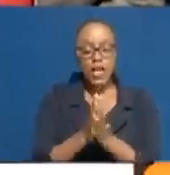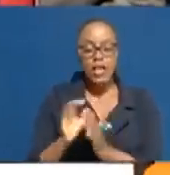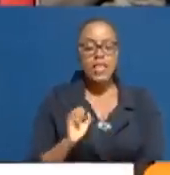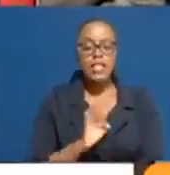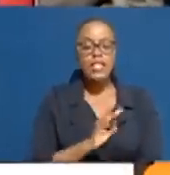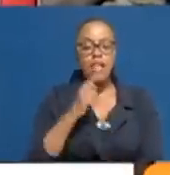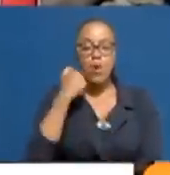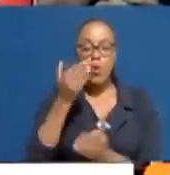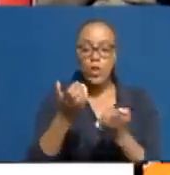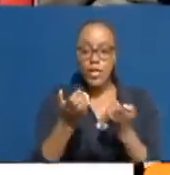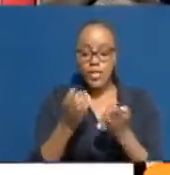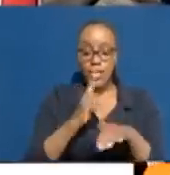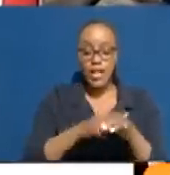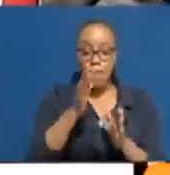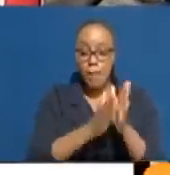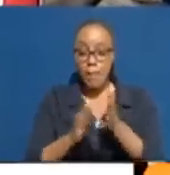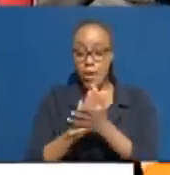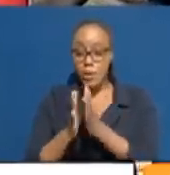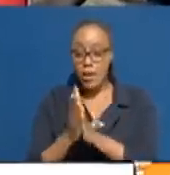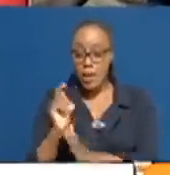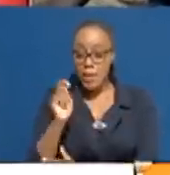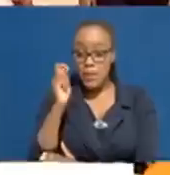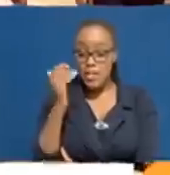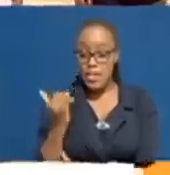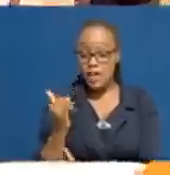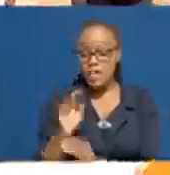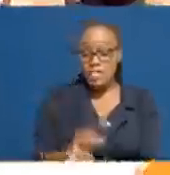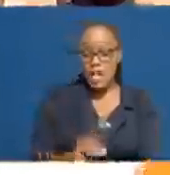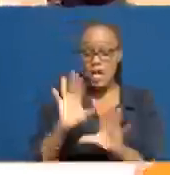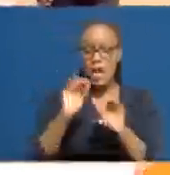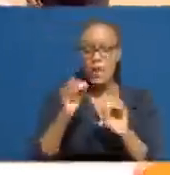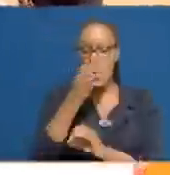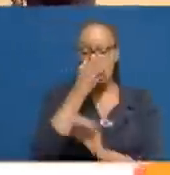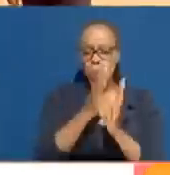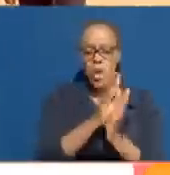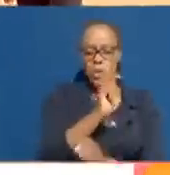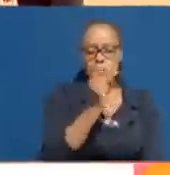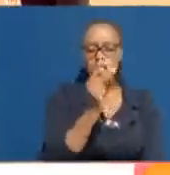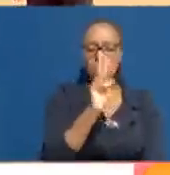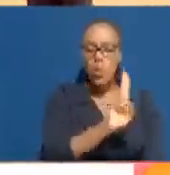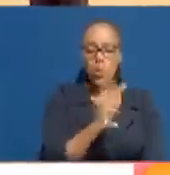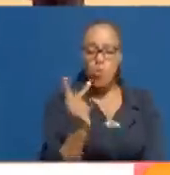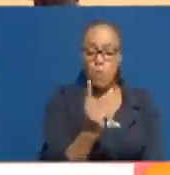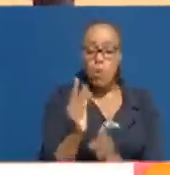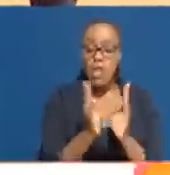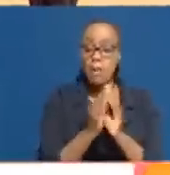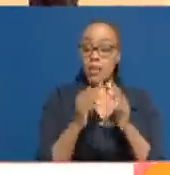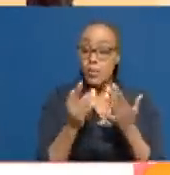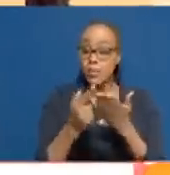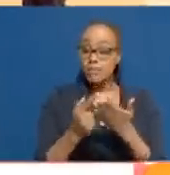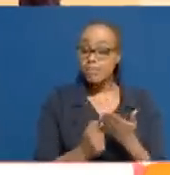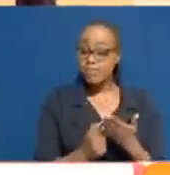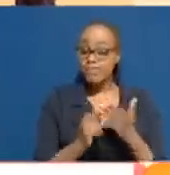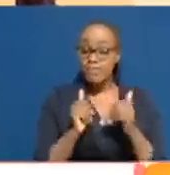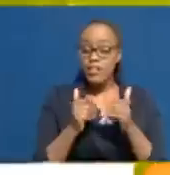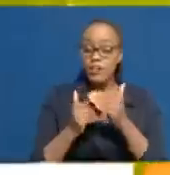may require as he prepares for office. It is not yet clear if Ruto and President Kenyatta have met or spoken since the